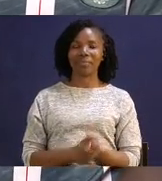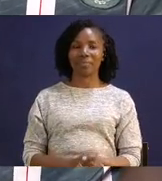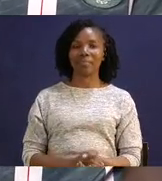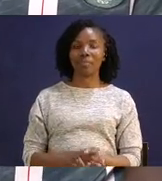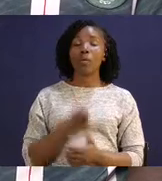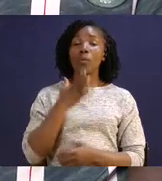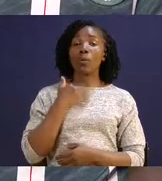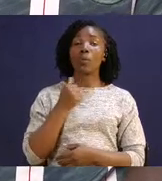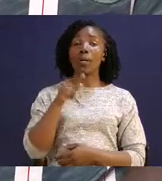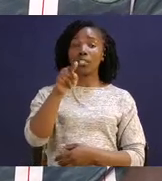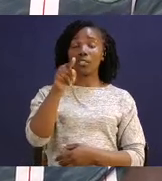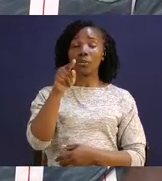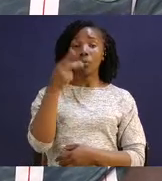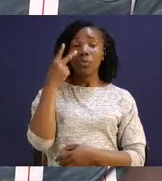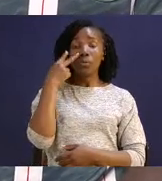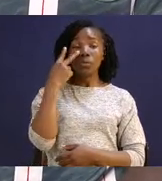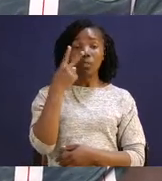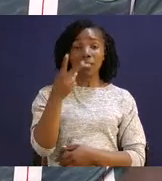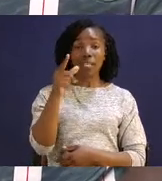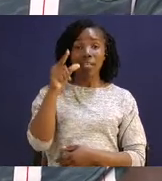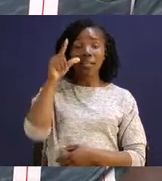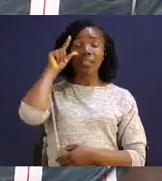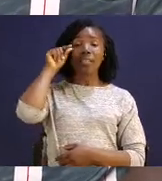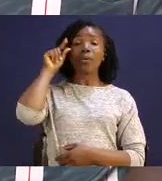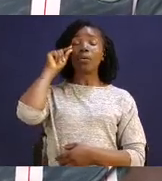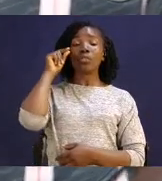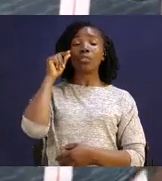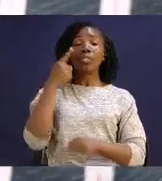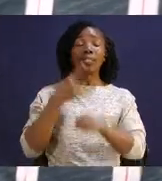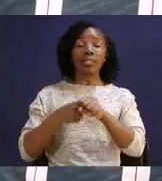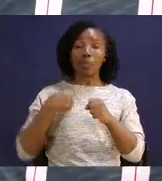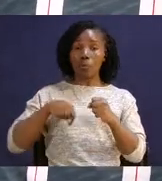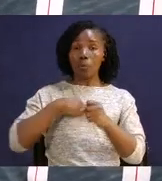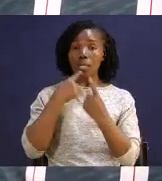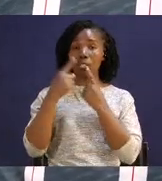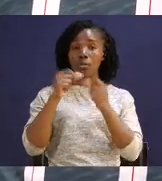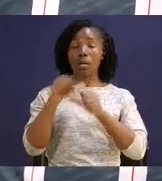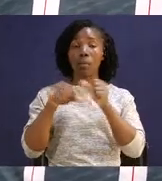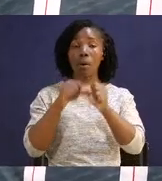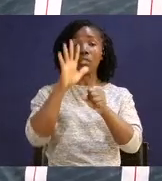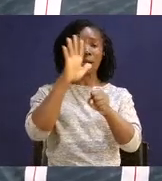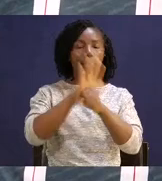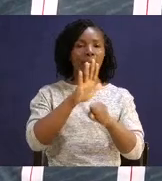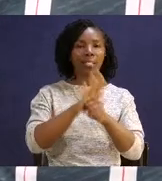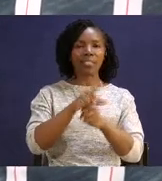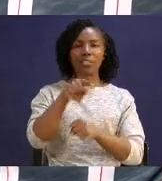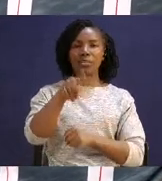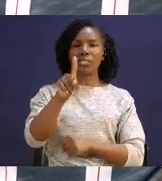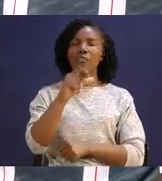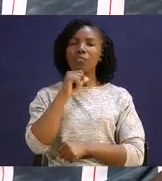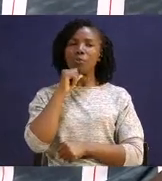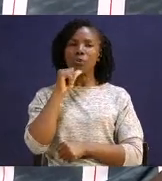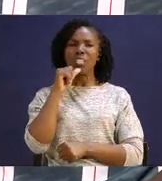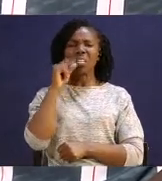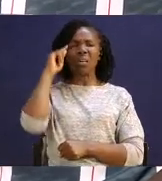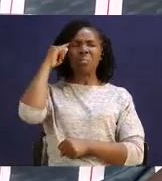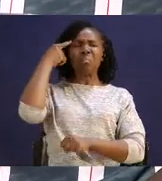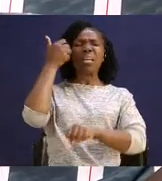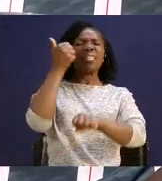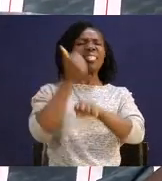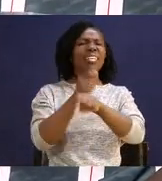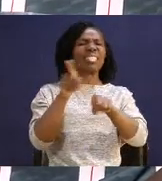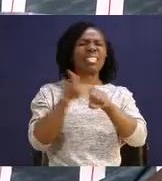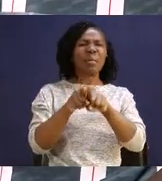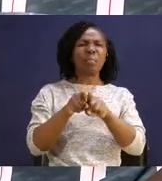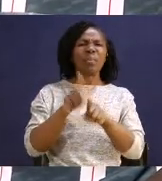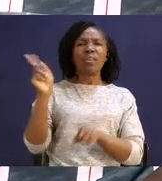I want you to see this Indian Ocean, so that you can see, when we talk of abundance, you don't have a mindset of Nairobi